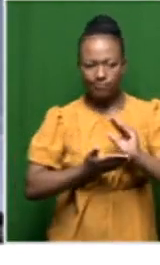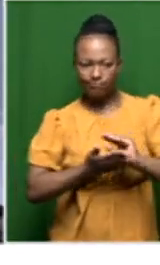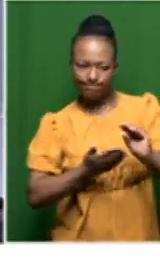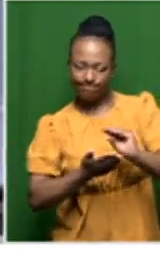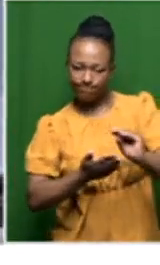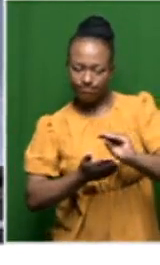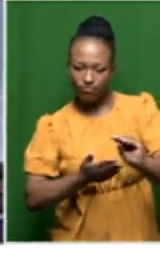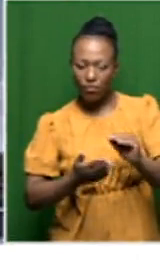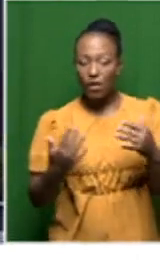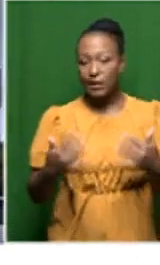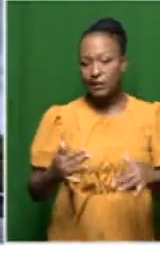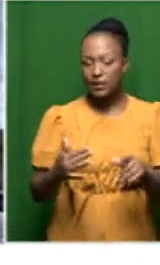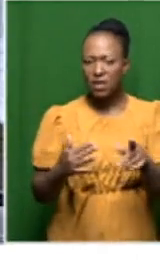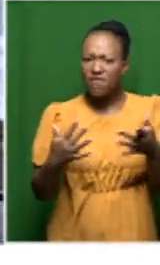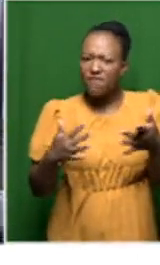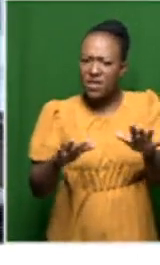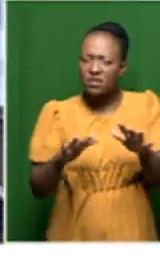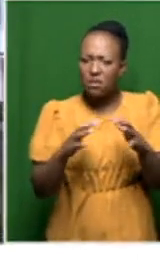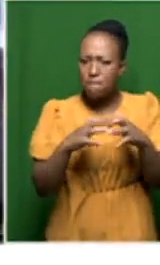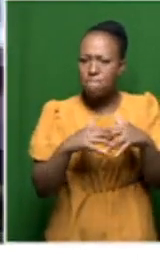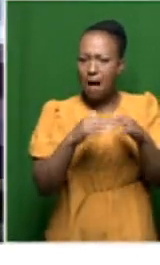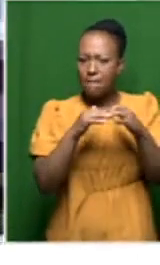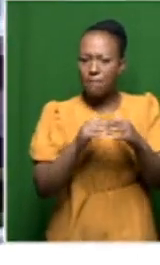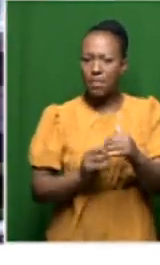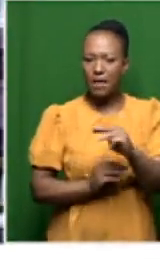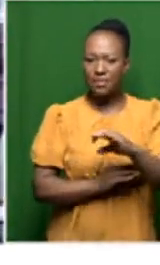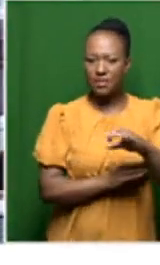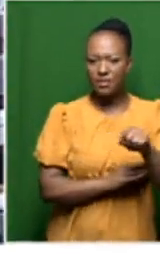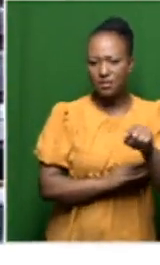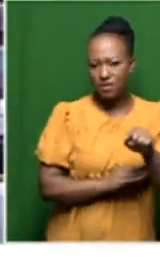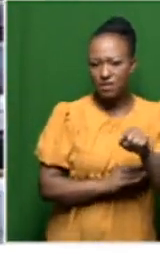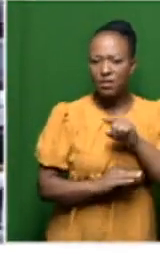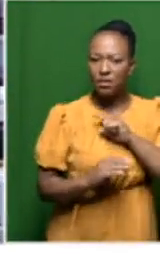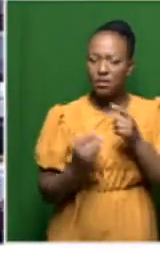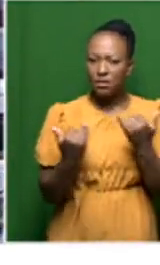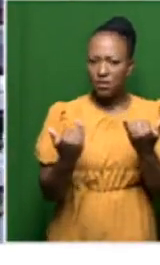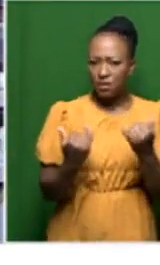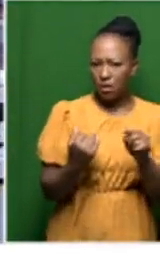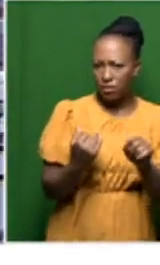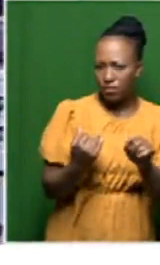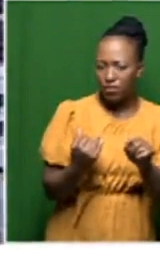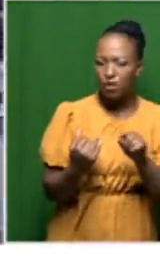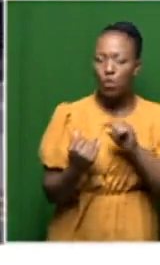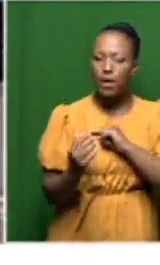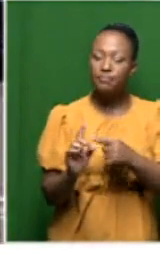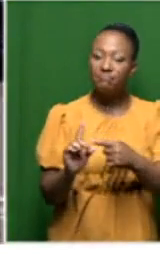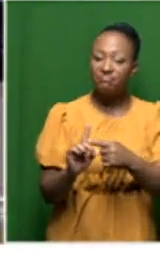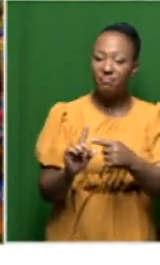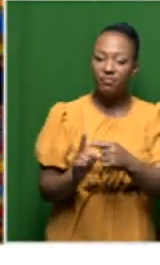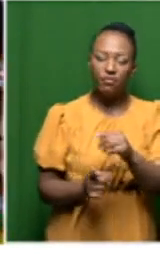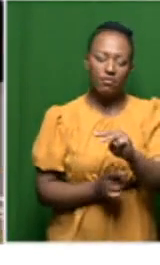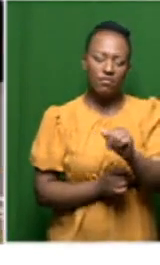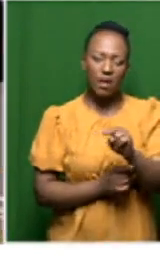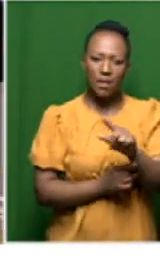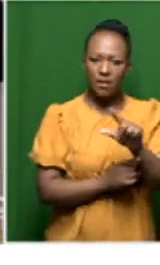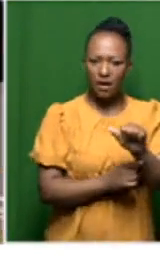whole brainchild of the MEC of Public Works and Infrastructure, Babalo Madikizela, who is here with us right now,